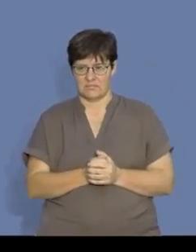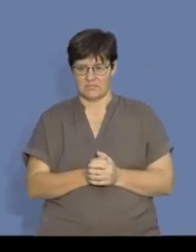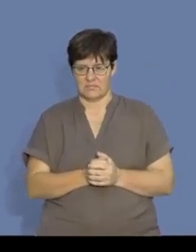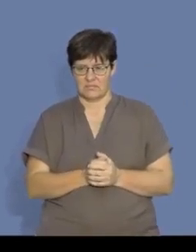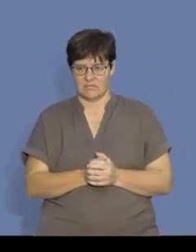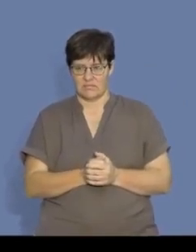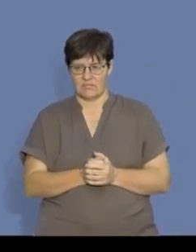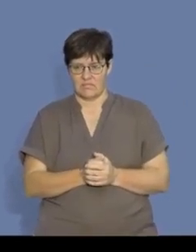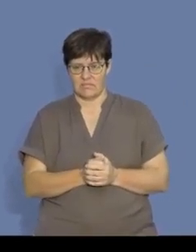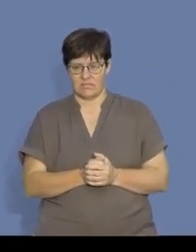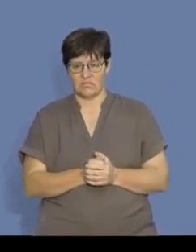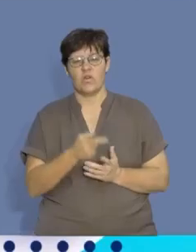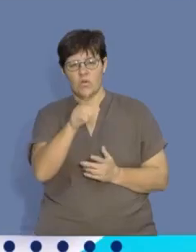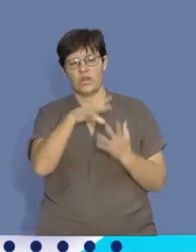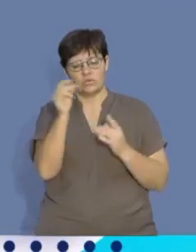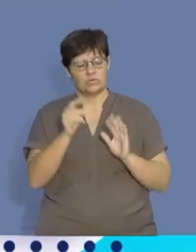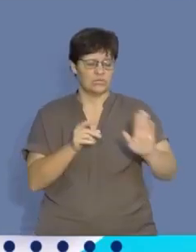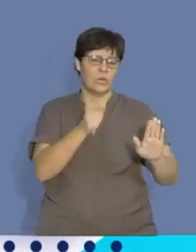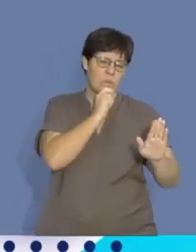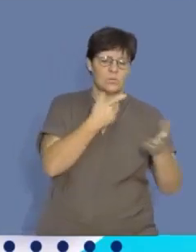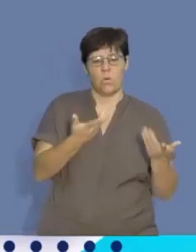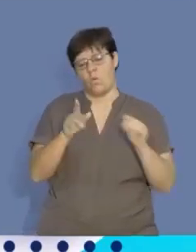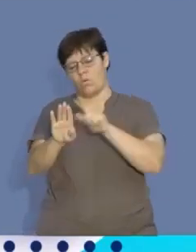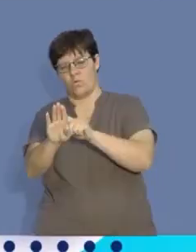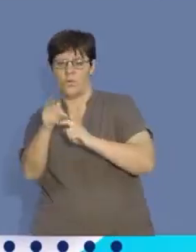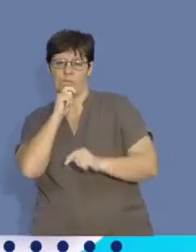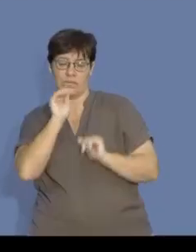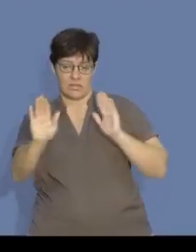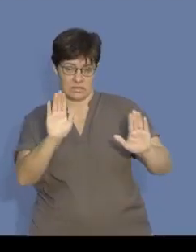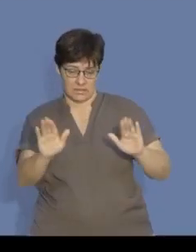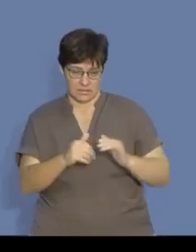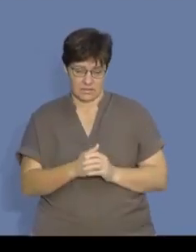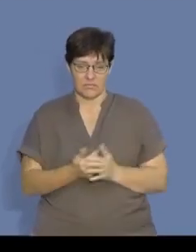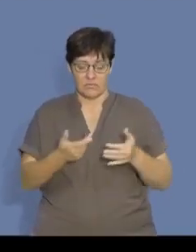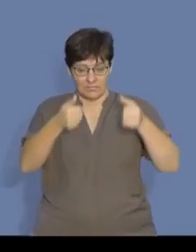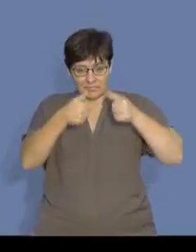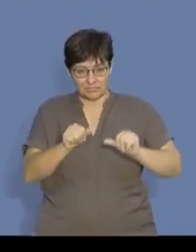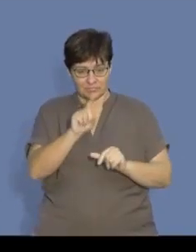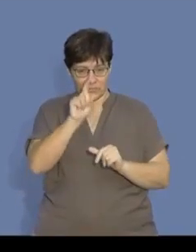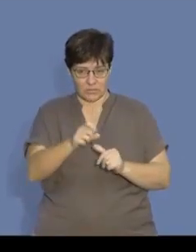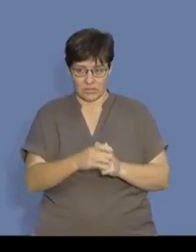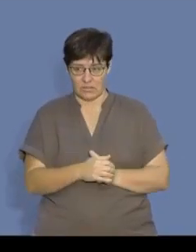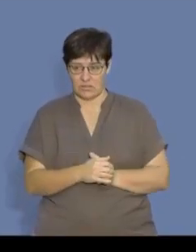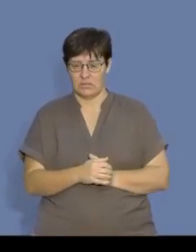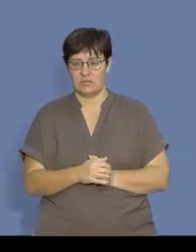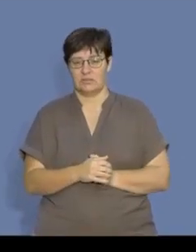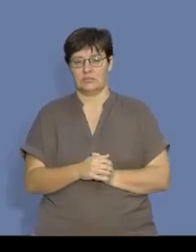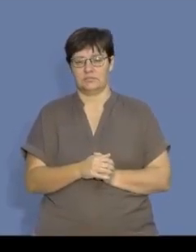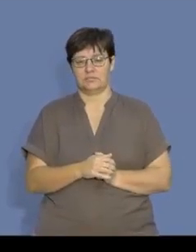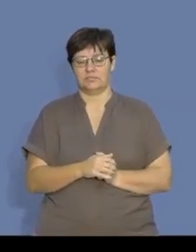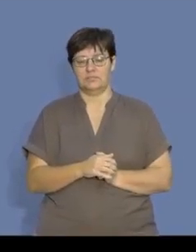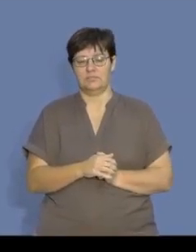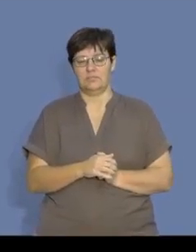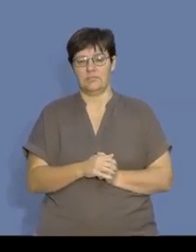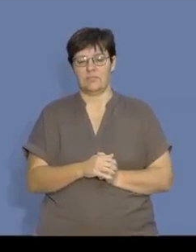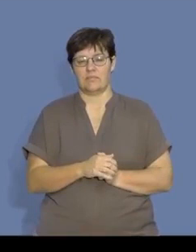3,982,000. So I'm getting the exact same answer. Right, let's move on now to the next question. Okay, so the